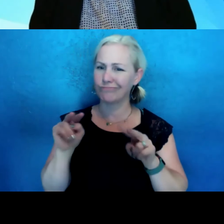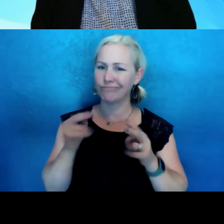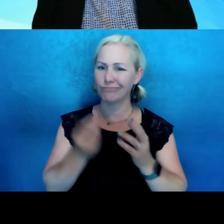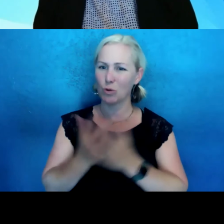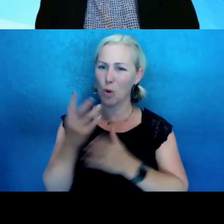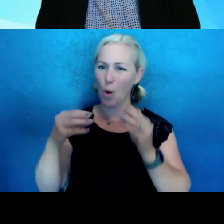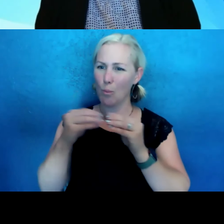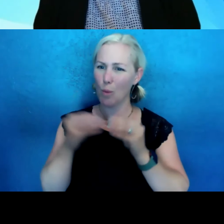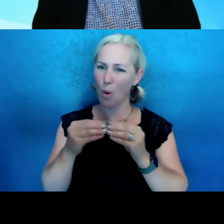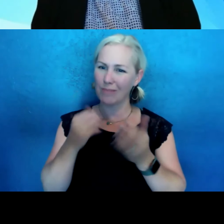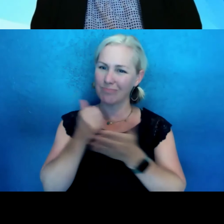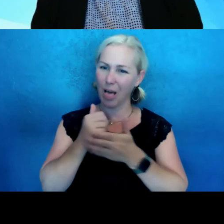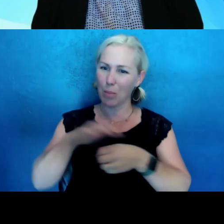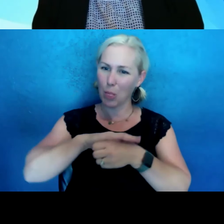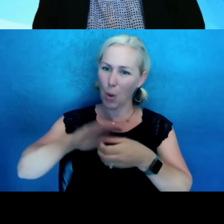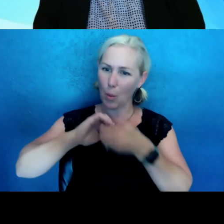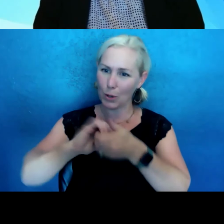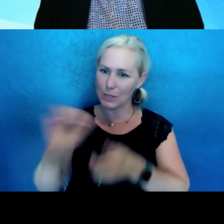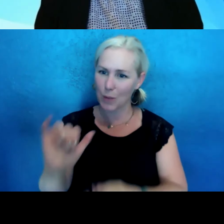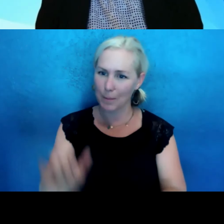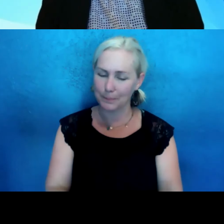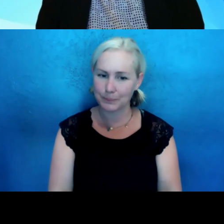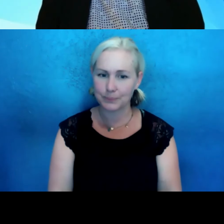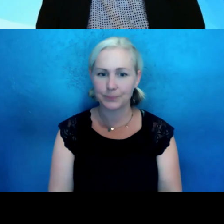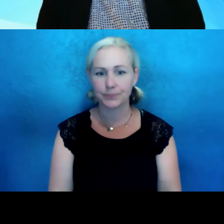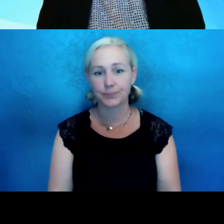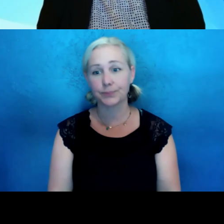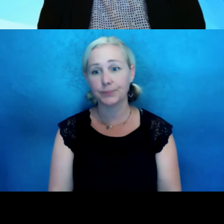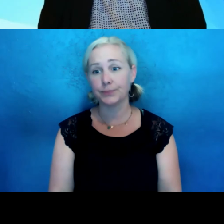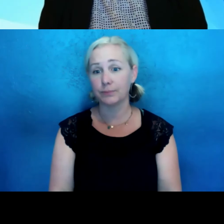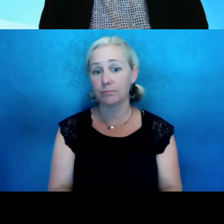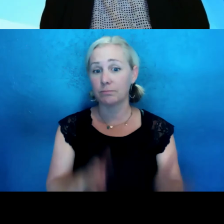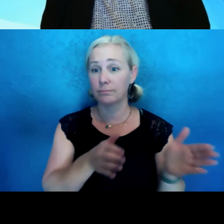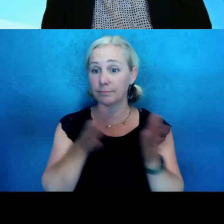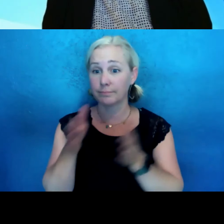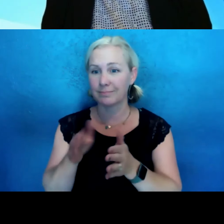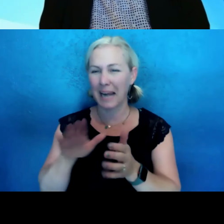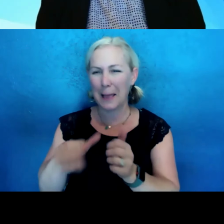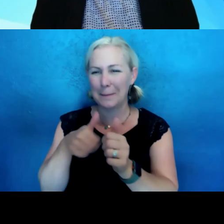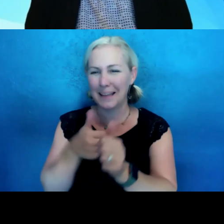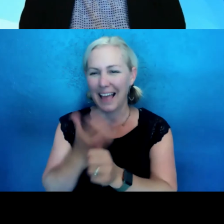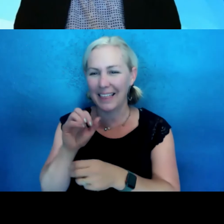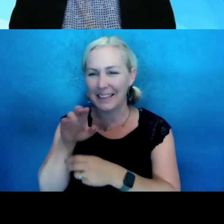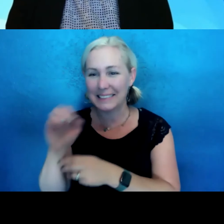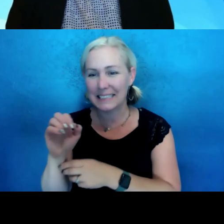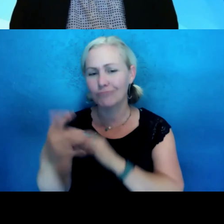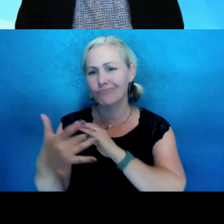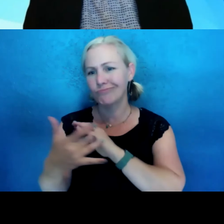our local partners do so as well. Okay, then behind the scenes, technology and data.